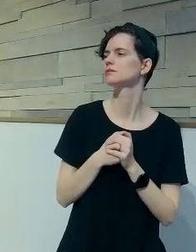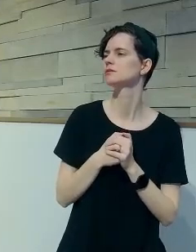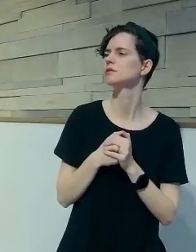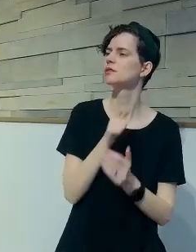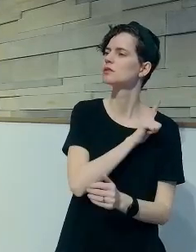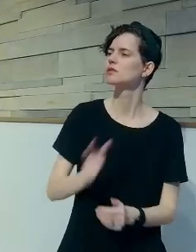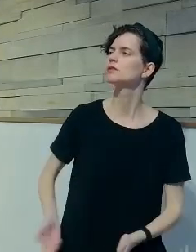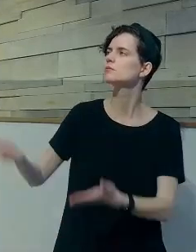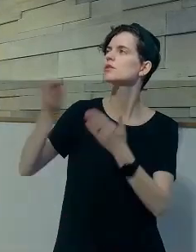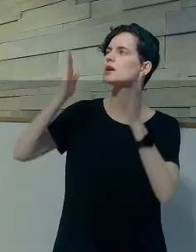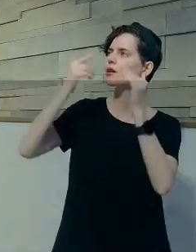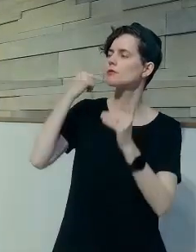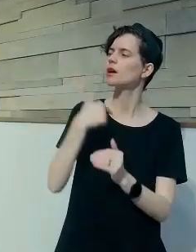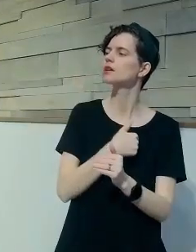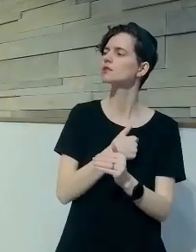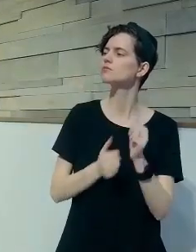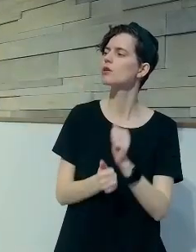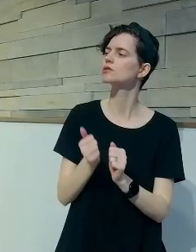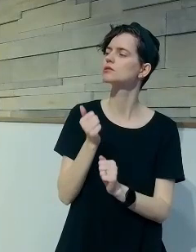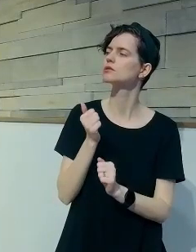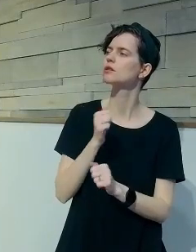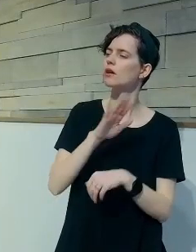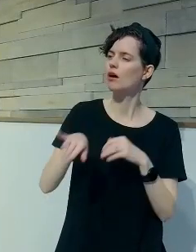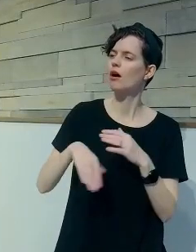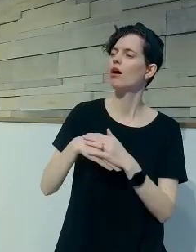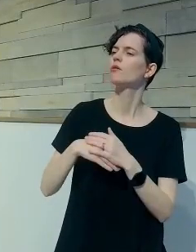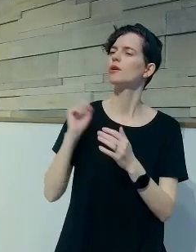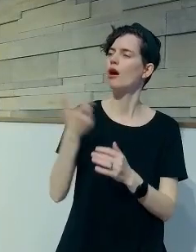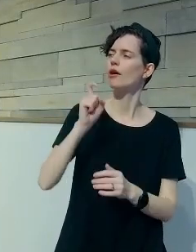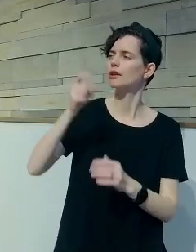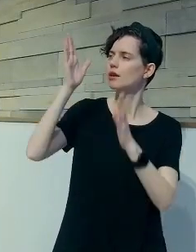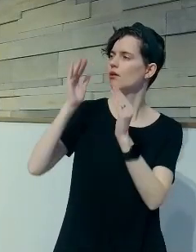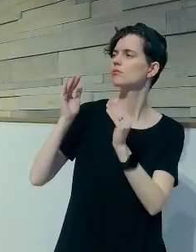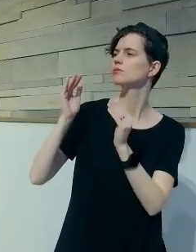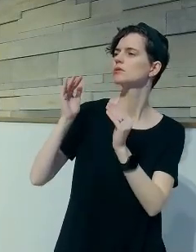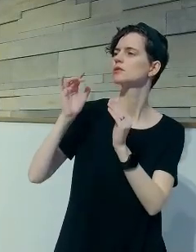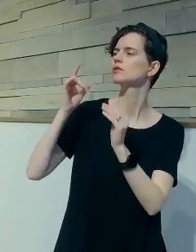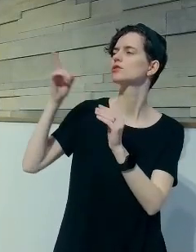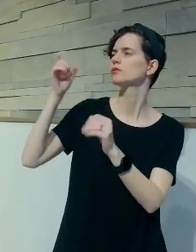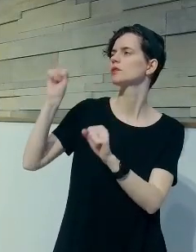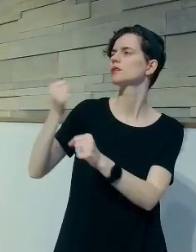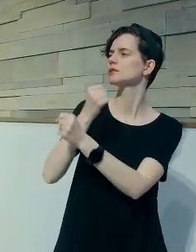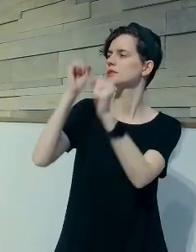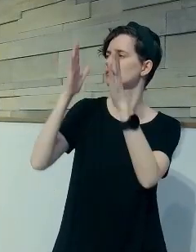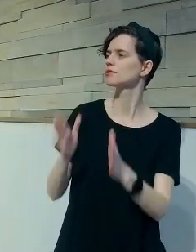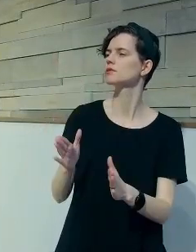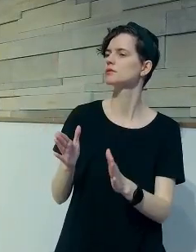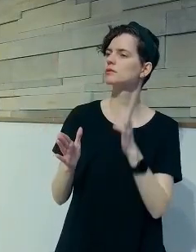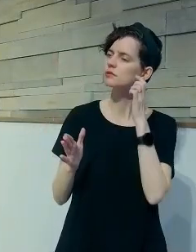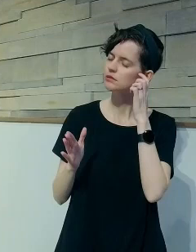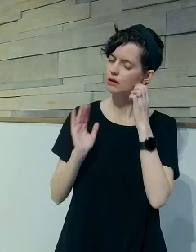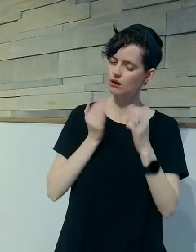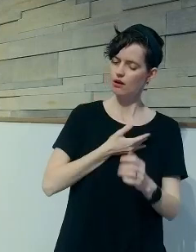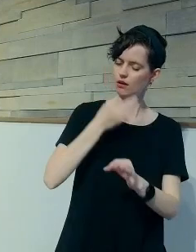Lord, bring that hope to us. Most of all, the hope that we all need for you, Lord Jesus, to be our Savior. Lord, we give